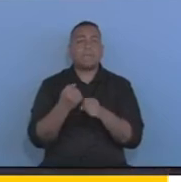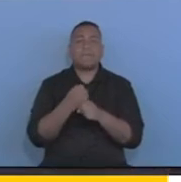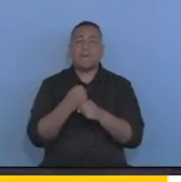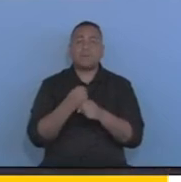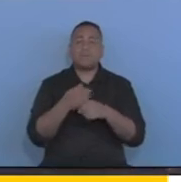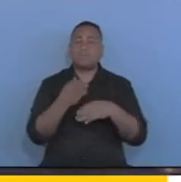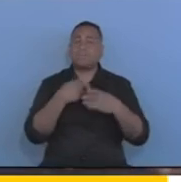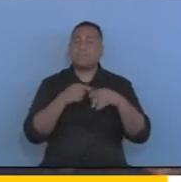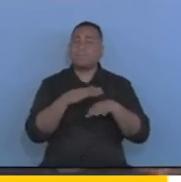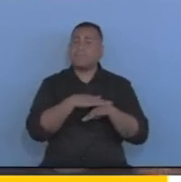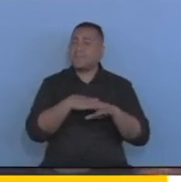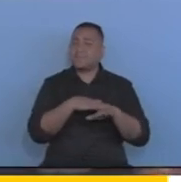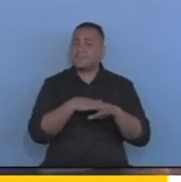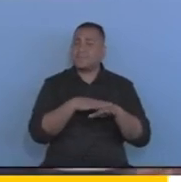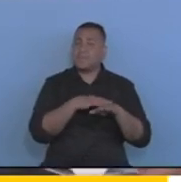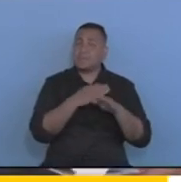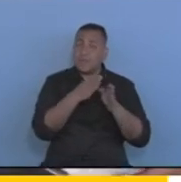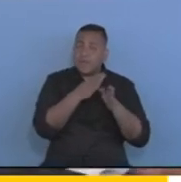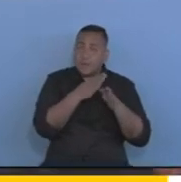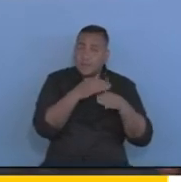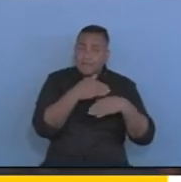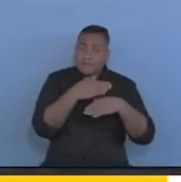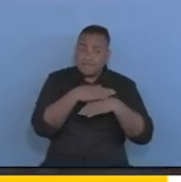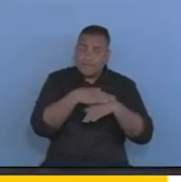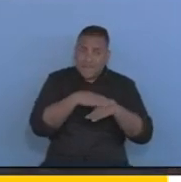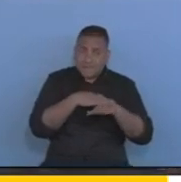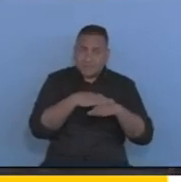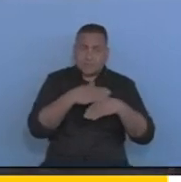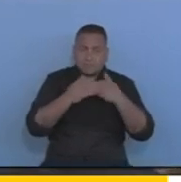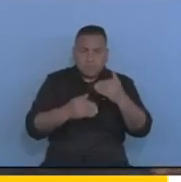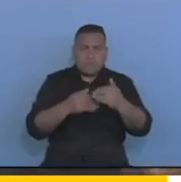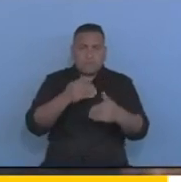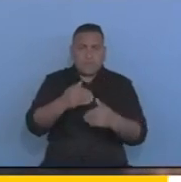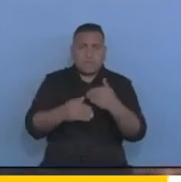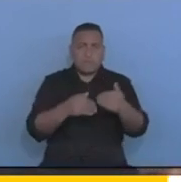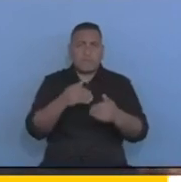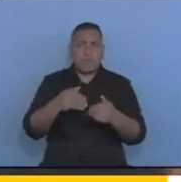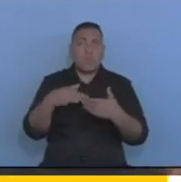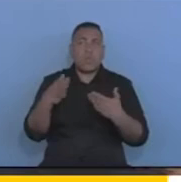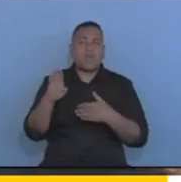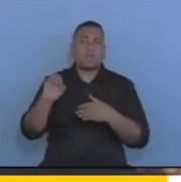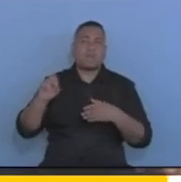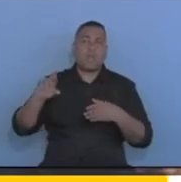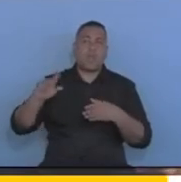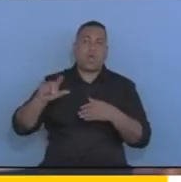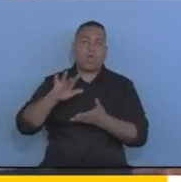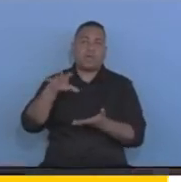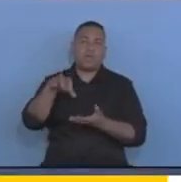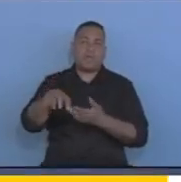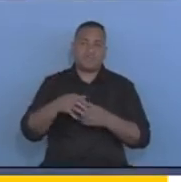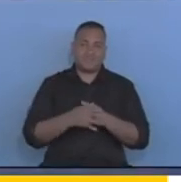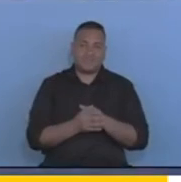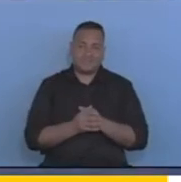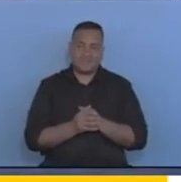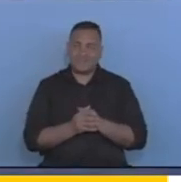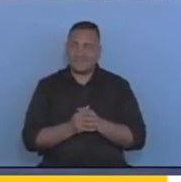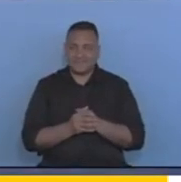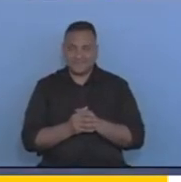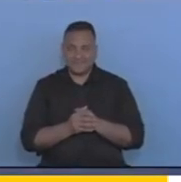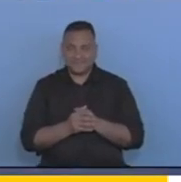moving forward with the basics. That's so right. That is Belhar. Yeah. Yeah. No, listen, it is, and you're quite